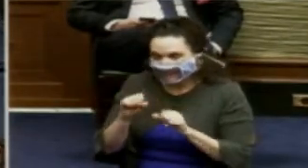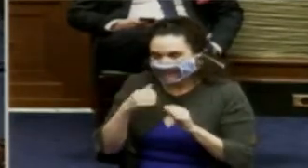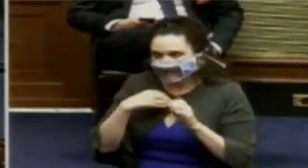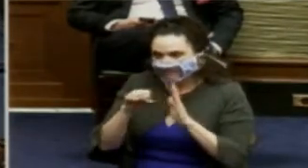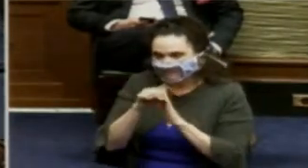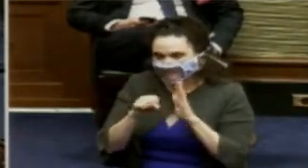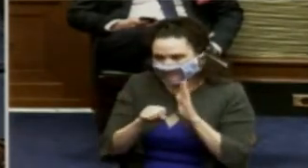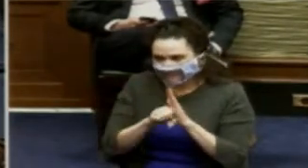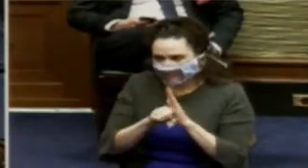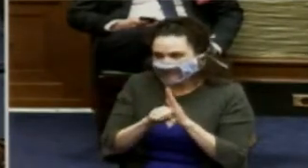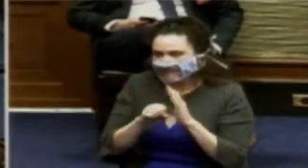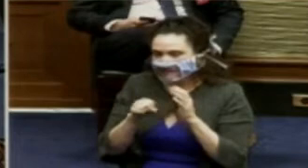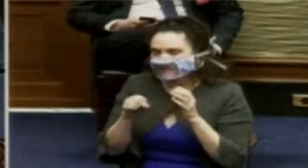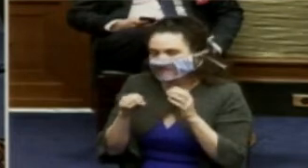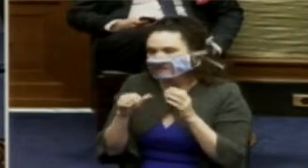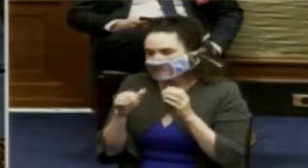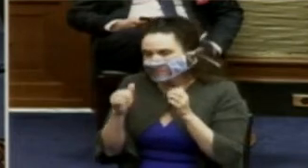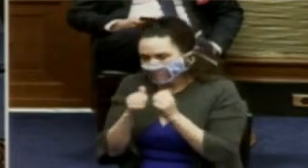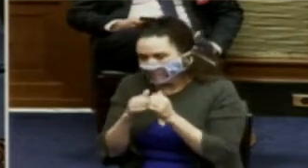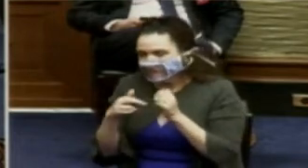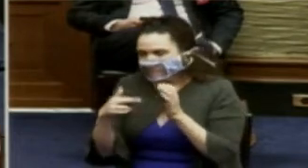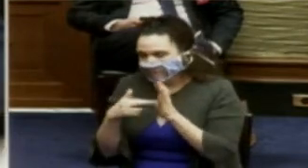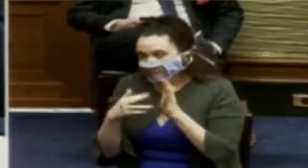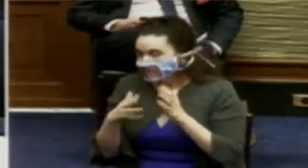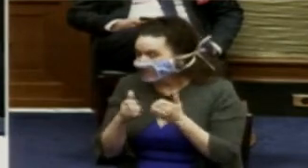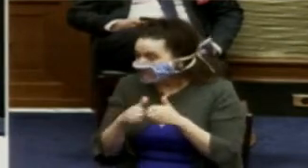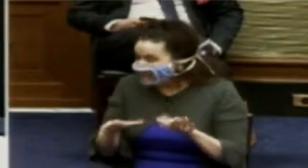actually making the district itself a state.